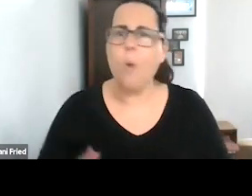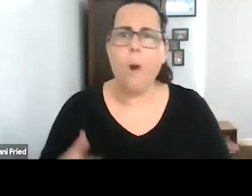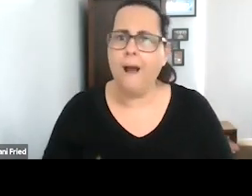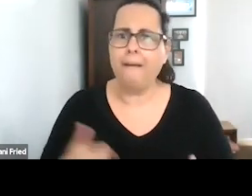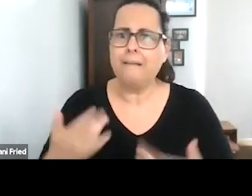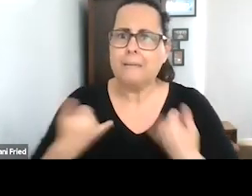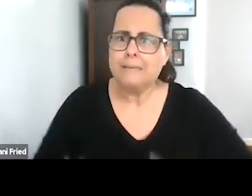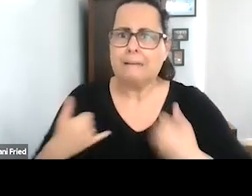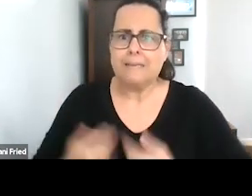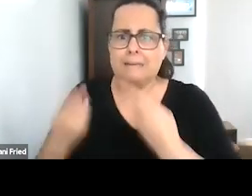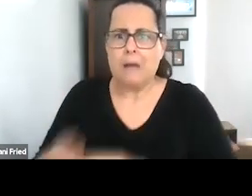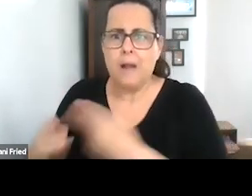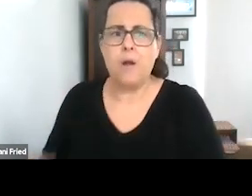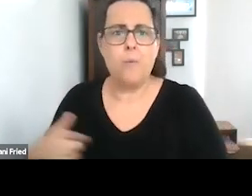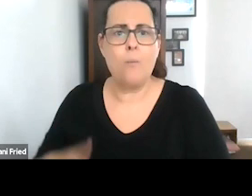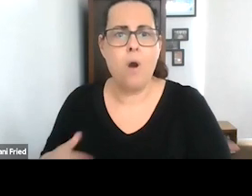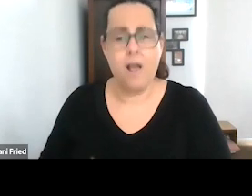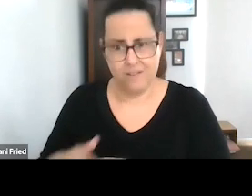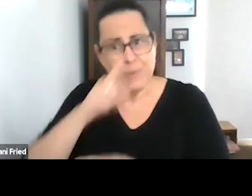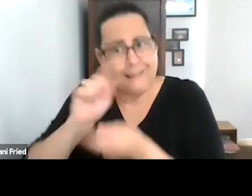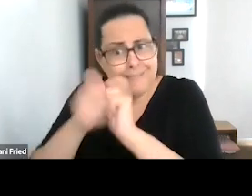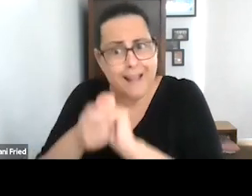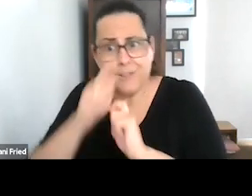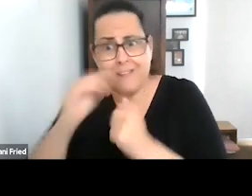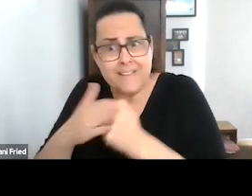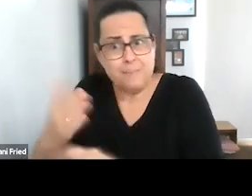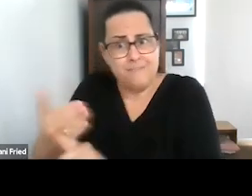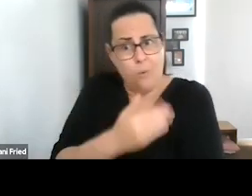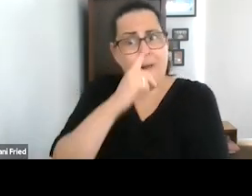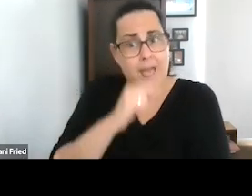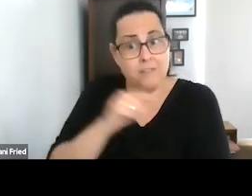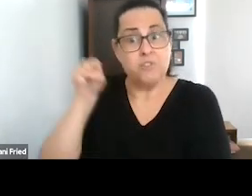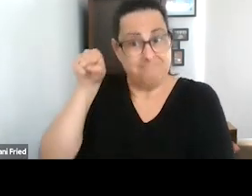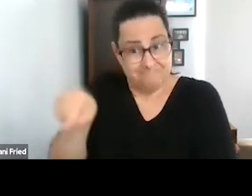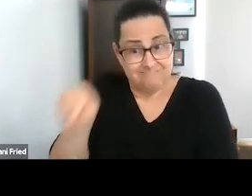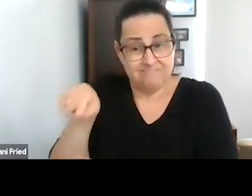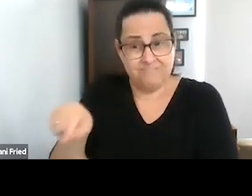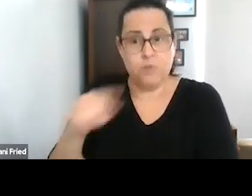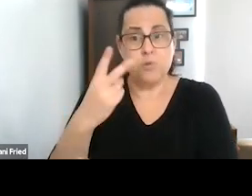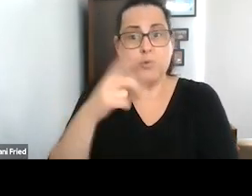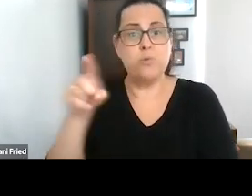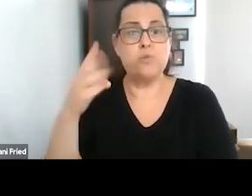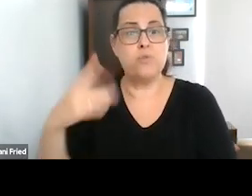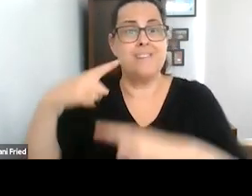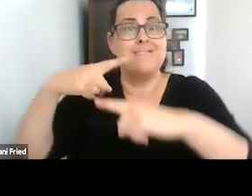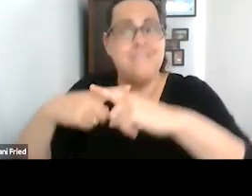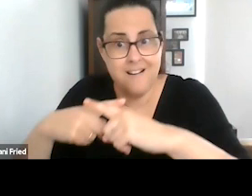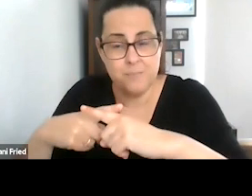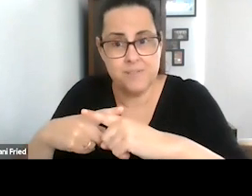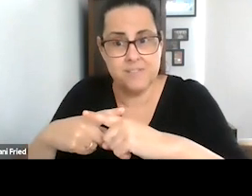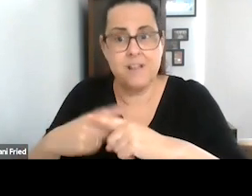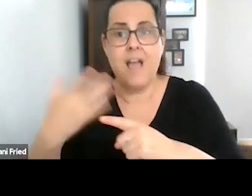preventable diseases is modifiable risk factors. So people with severe mental illness are 2 to 3 times more likely